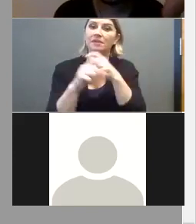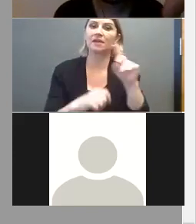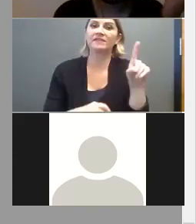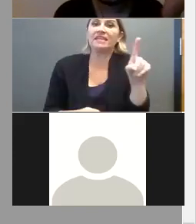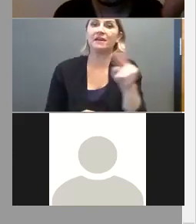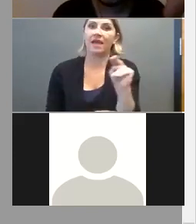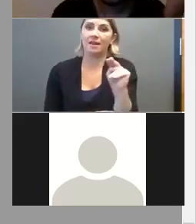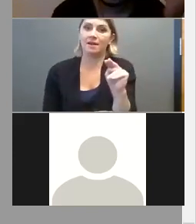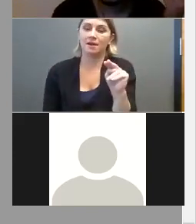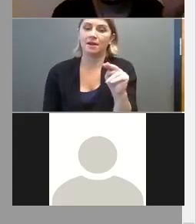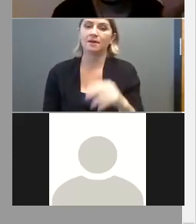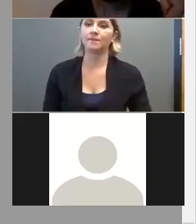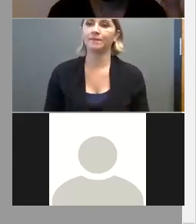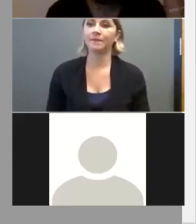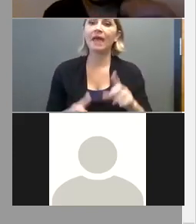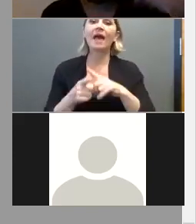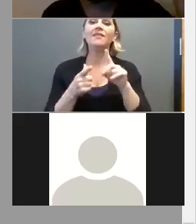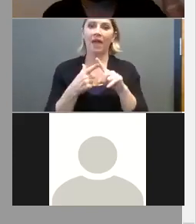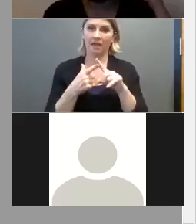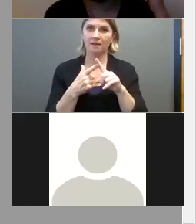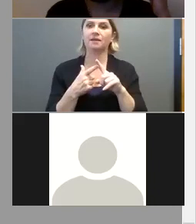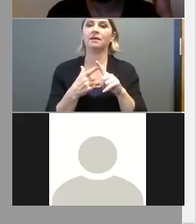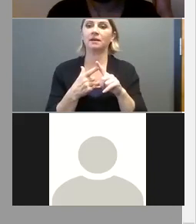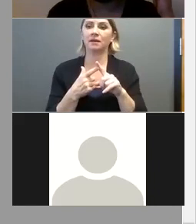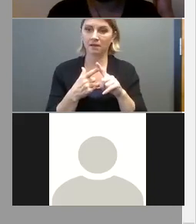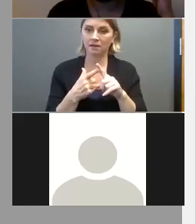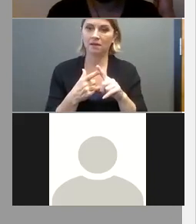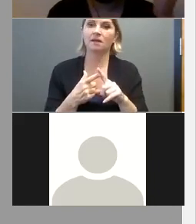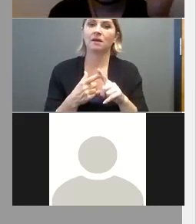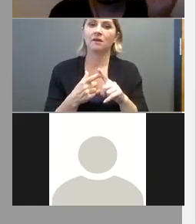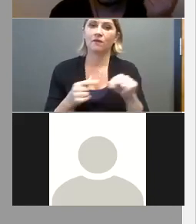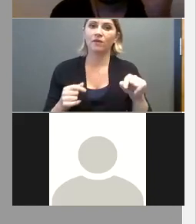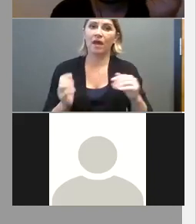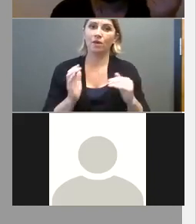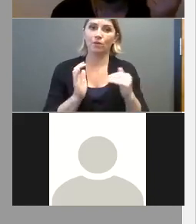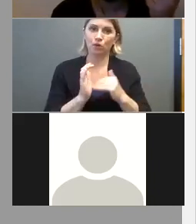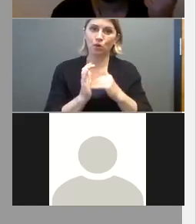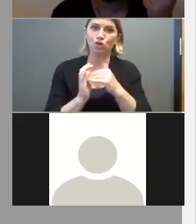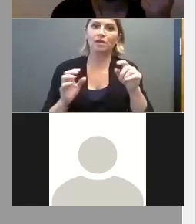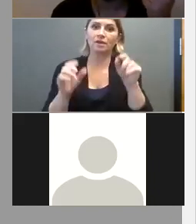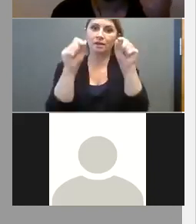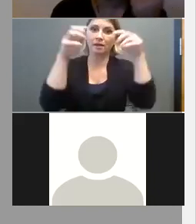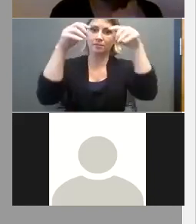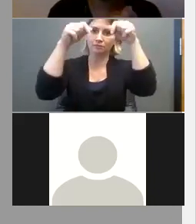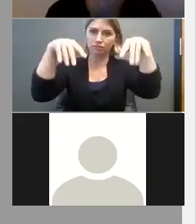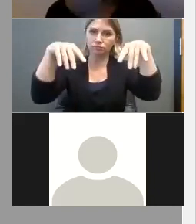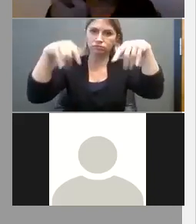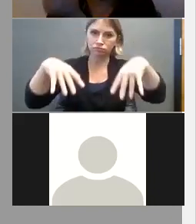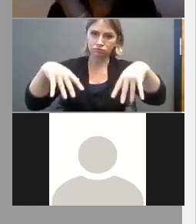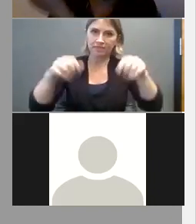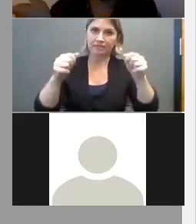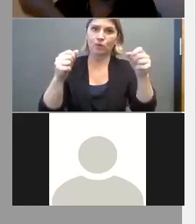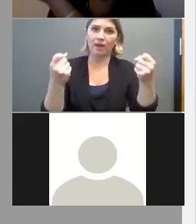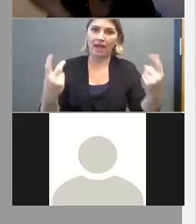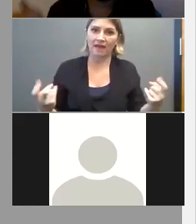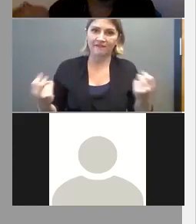right? Then for further recursion calls, we separate those arrays again into Tn by 4, Tn